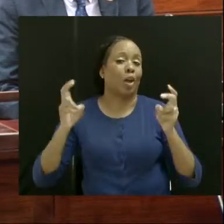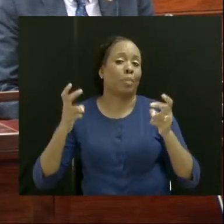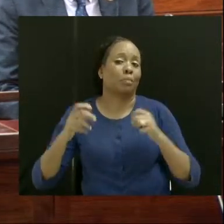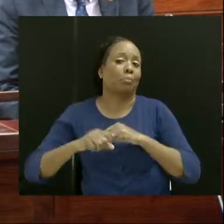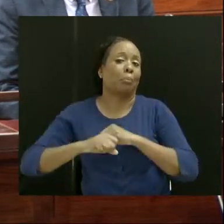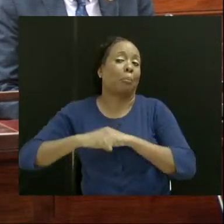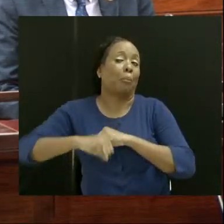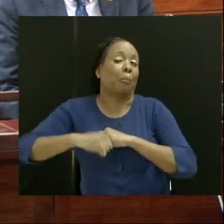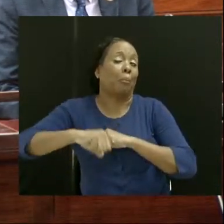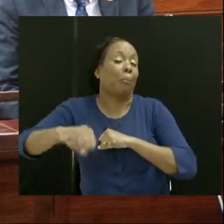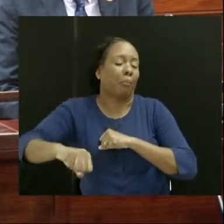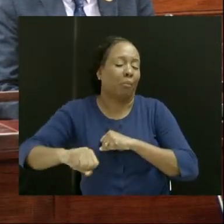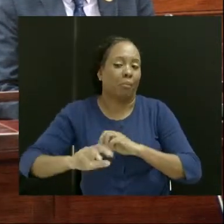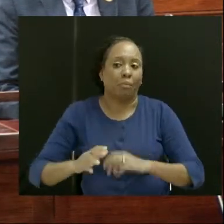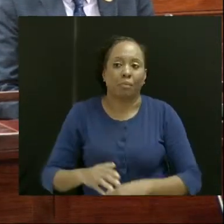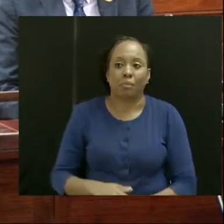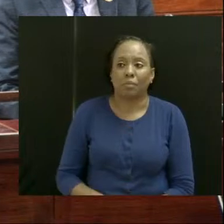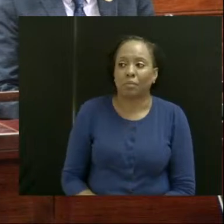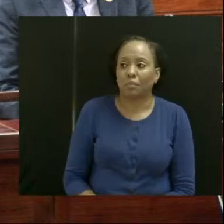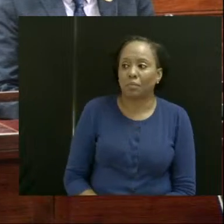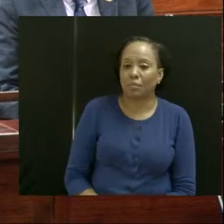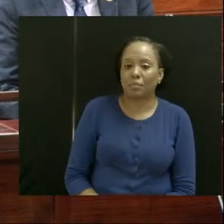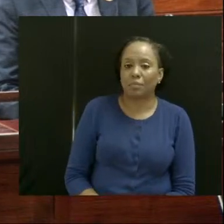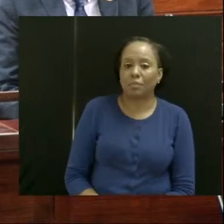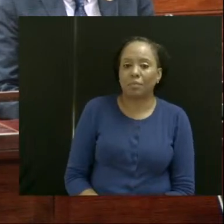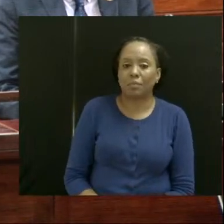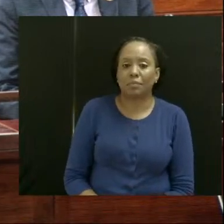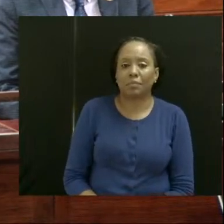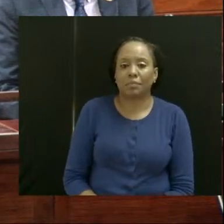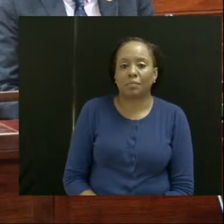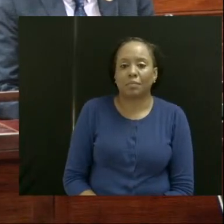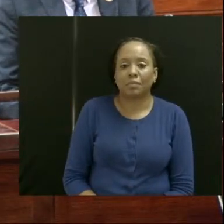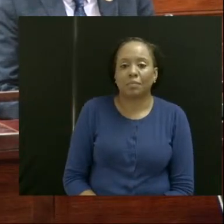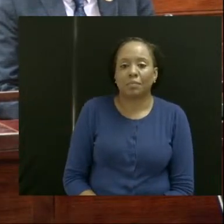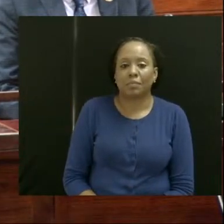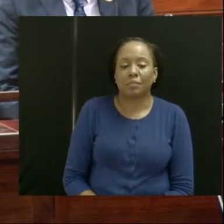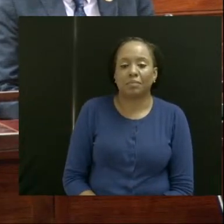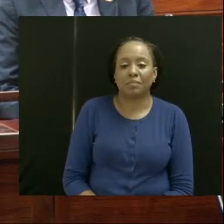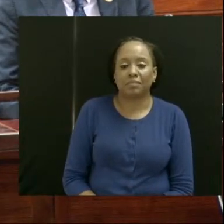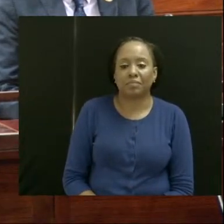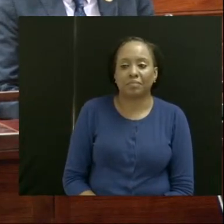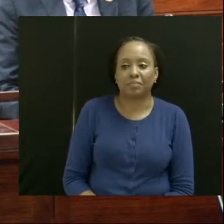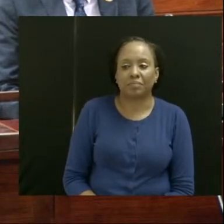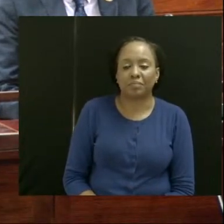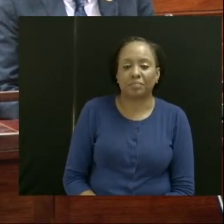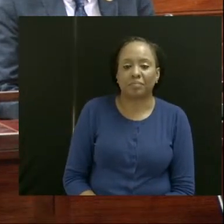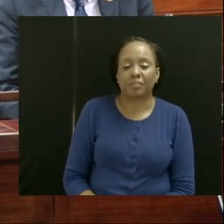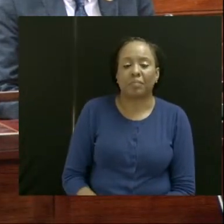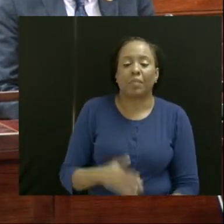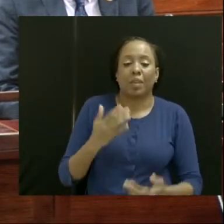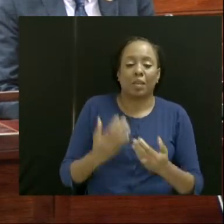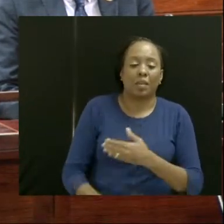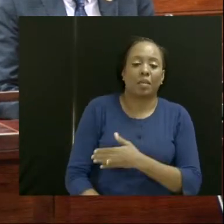Mr. Speaker, the Honorable Prime Minister this morning and this afternoon